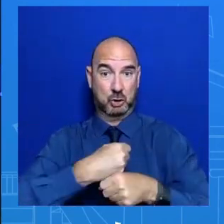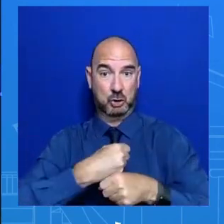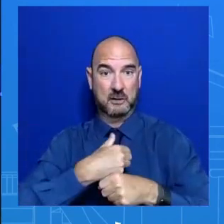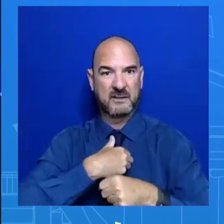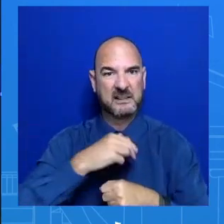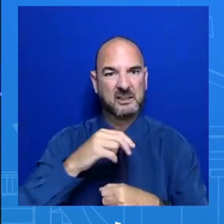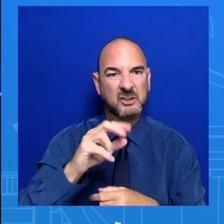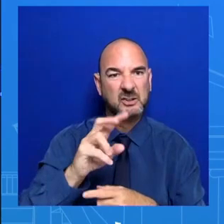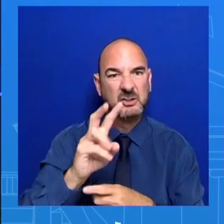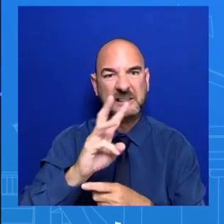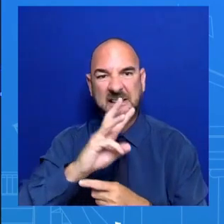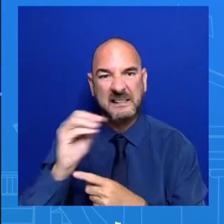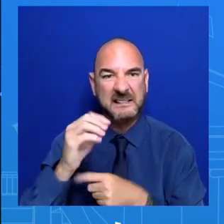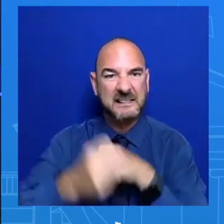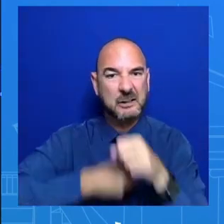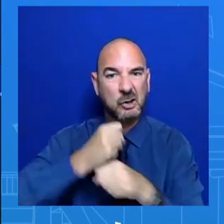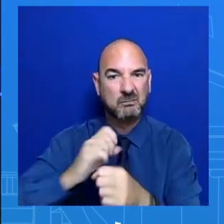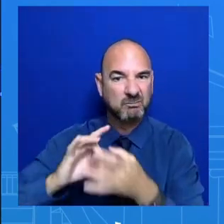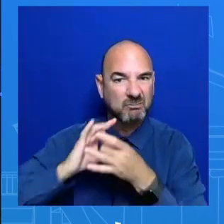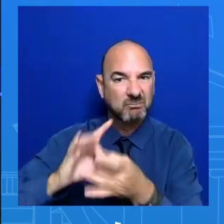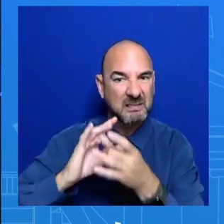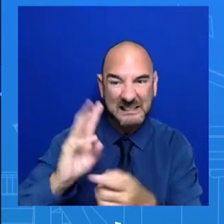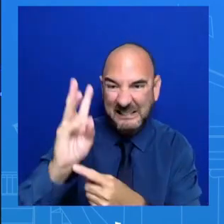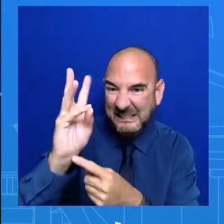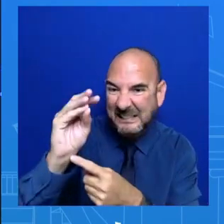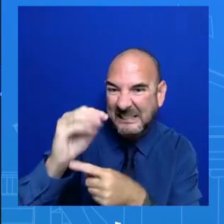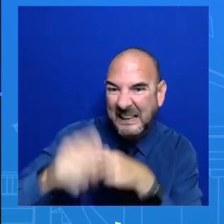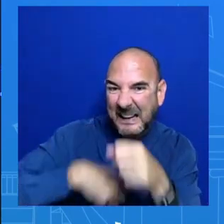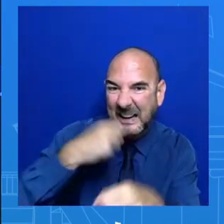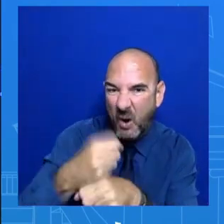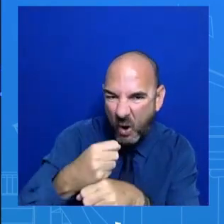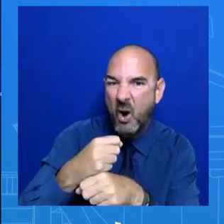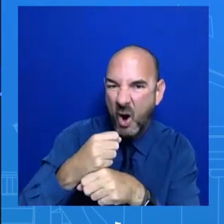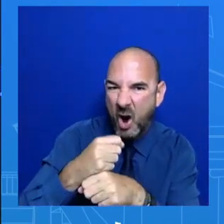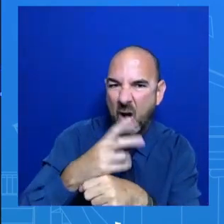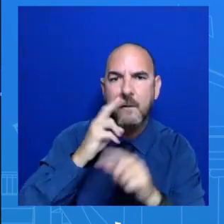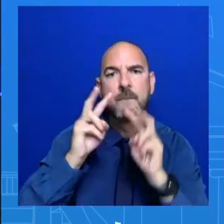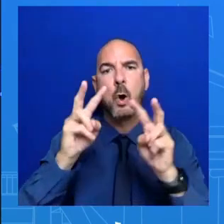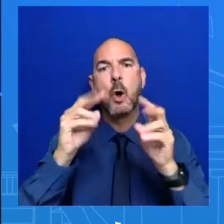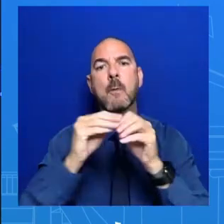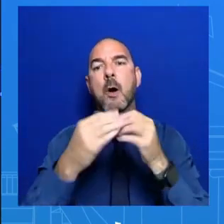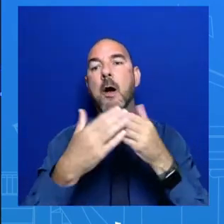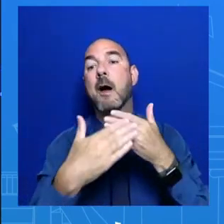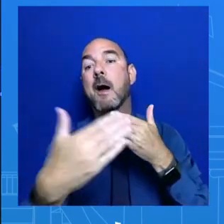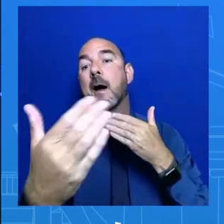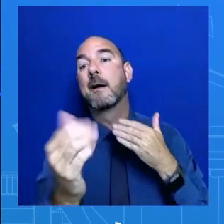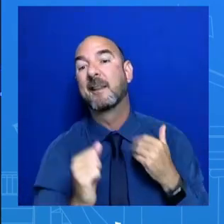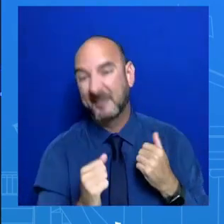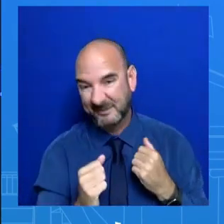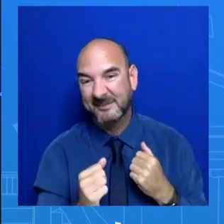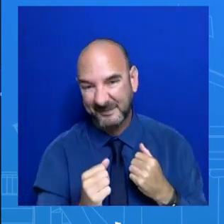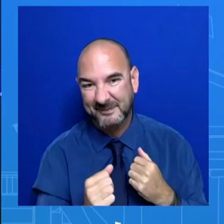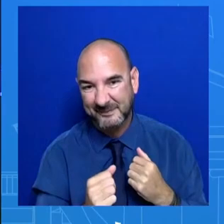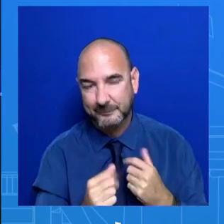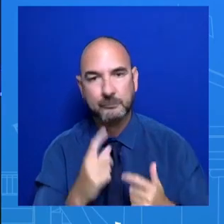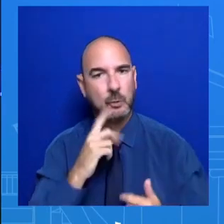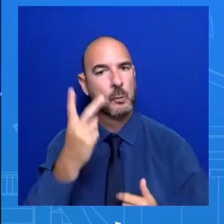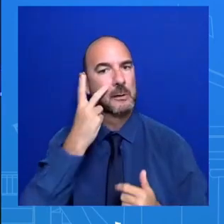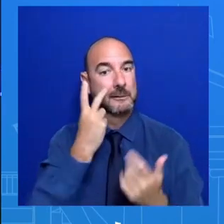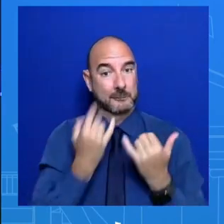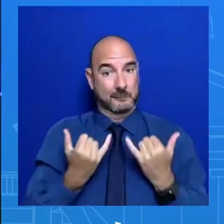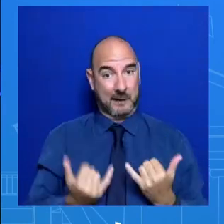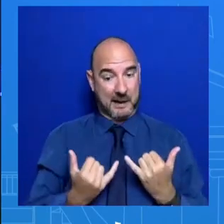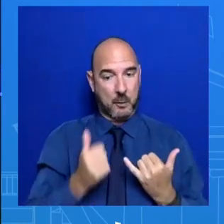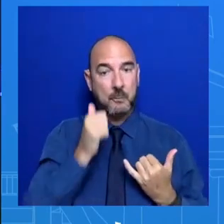60 and the 60 after that. That's what will be on display in this important and historic state visit. And with that, I'd be happy to take your